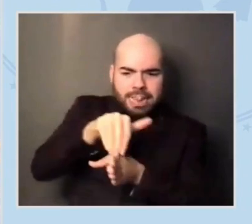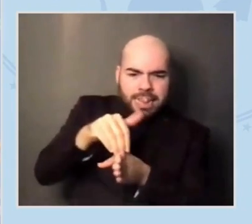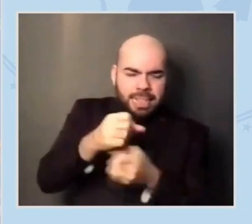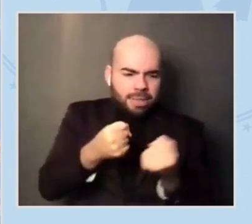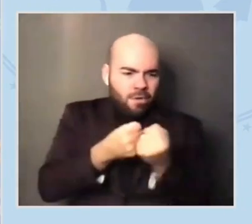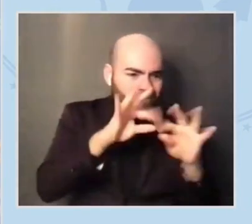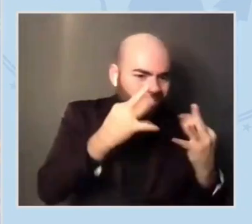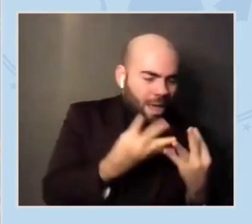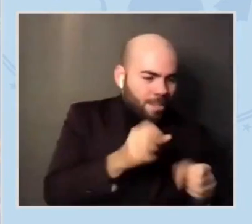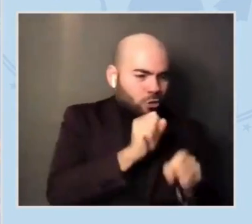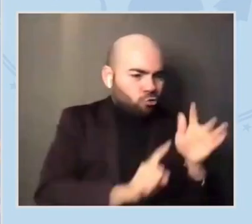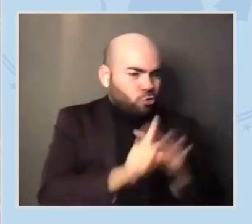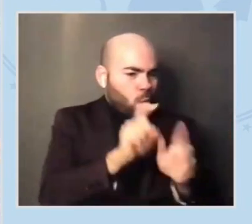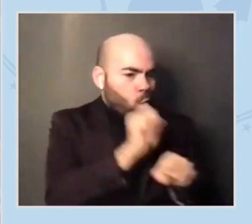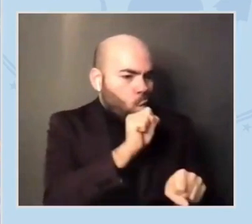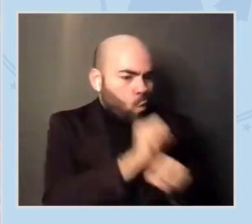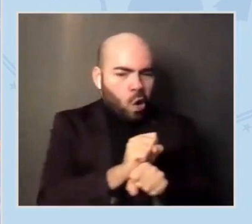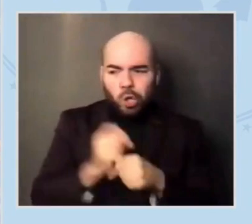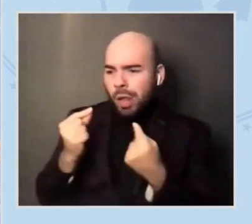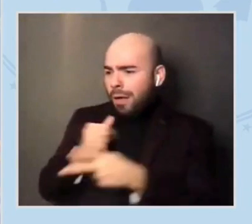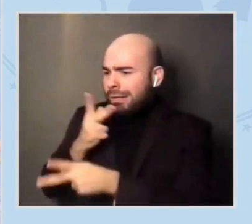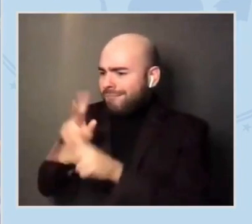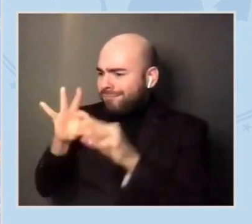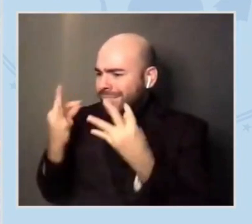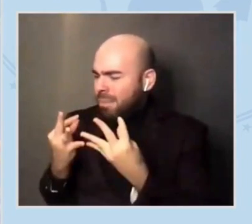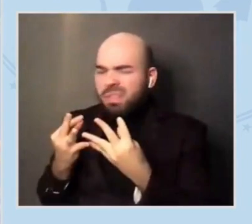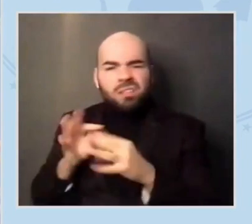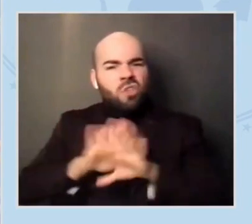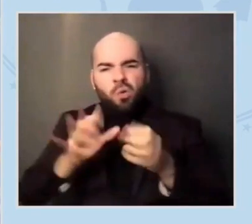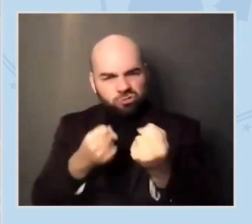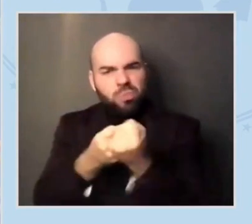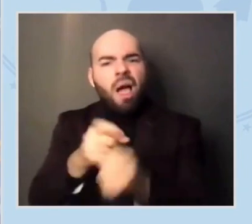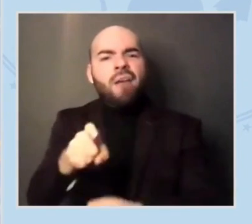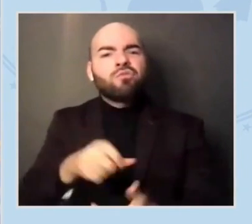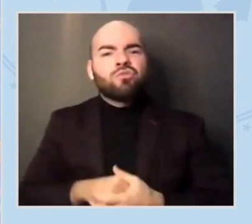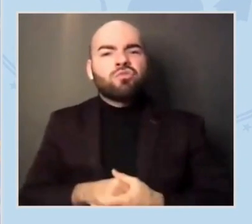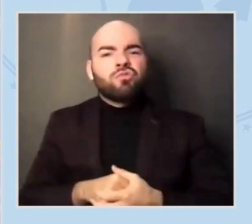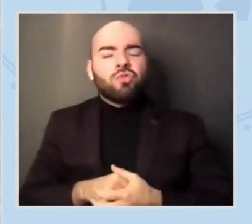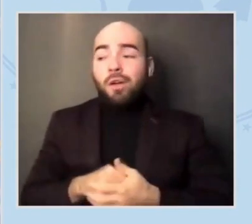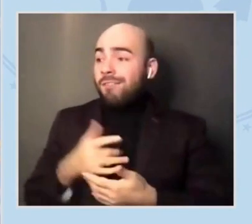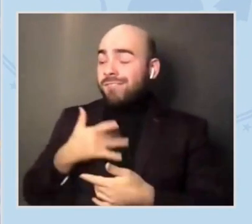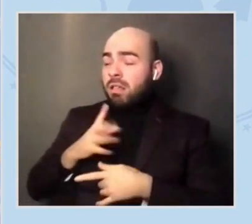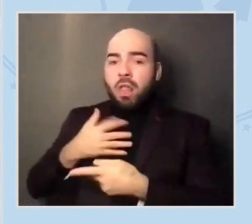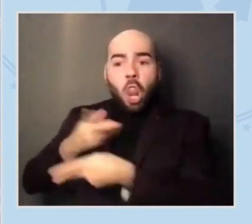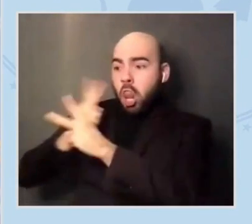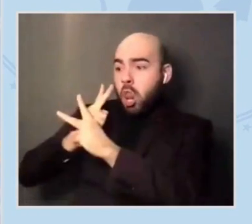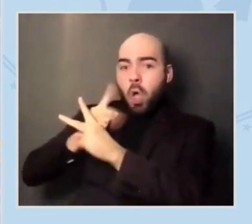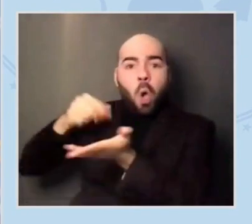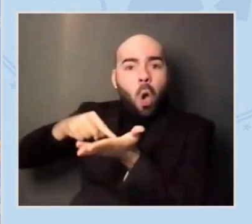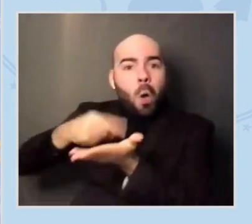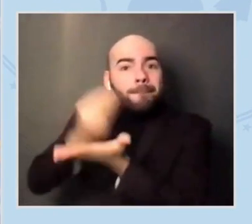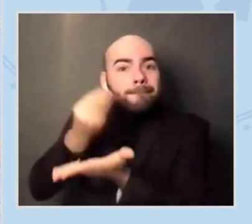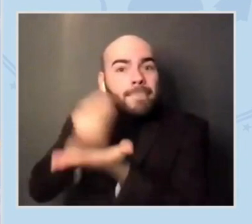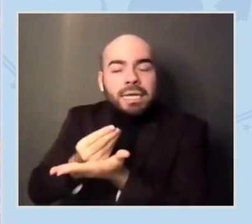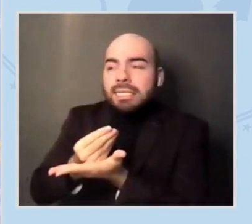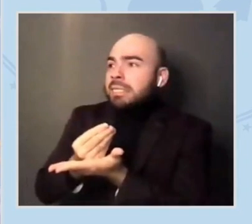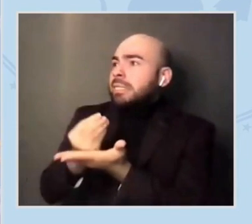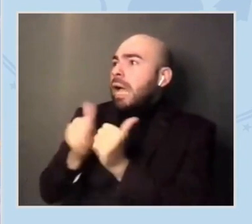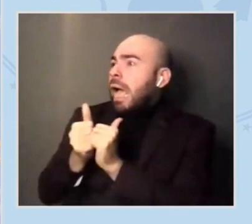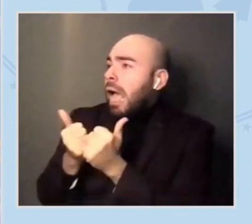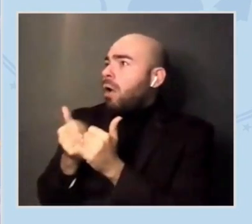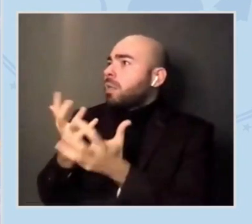and student loans. We need to support small businesses and entrepreneurs who form the backbone of the communities